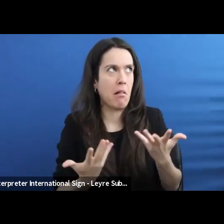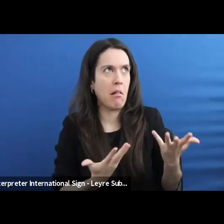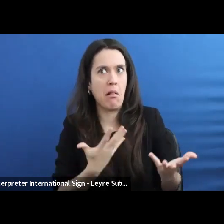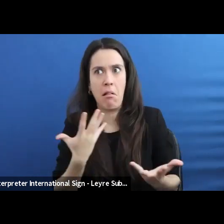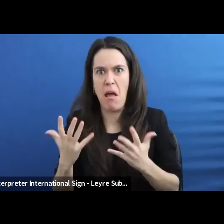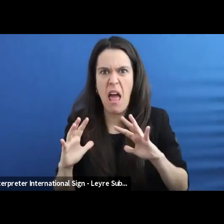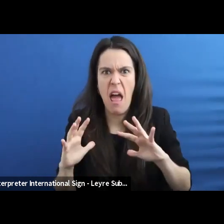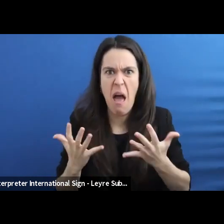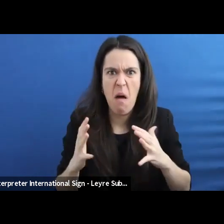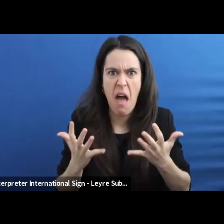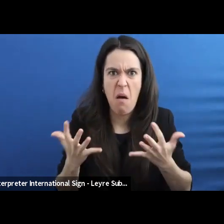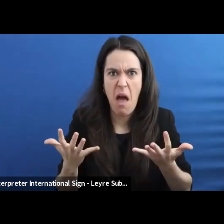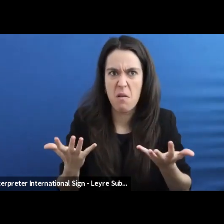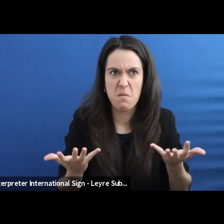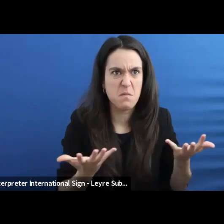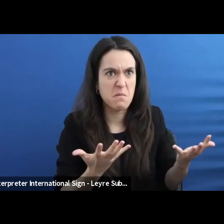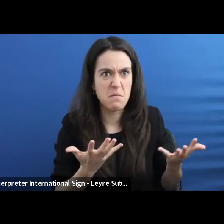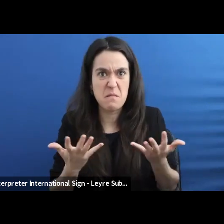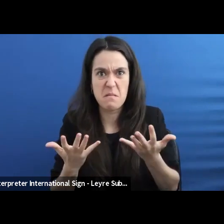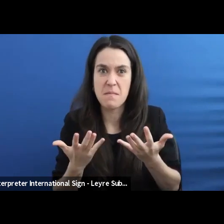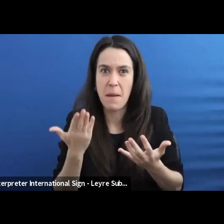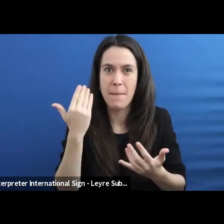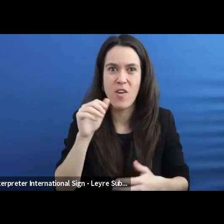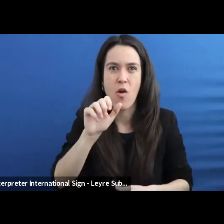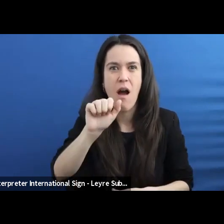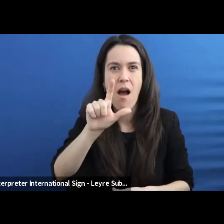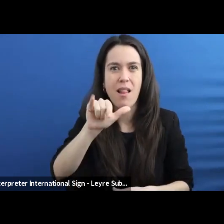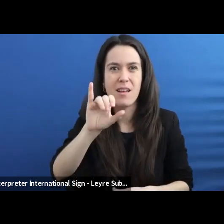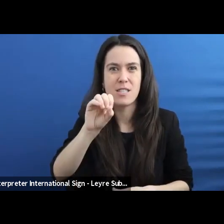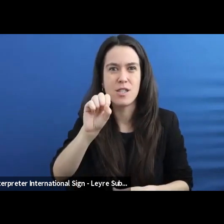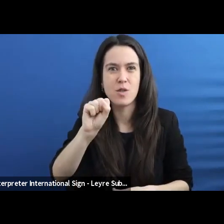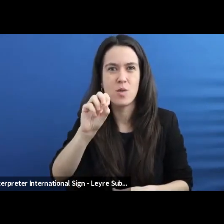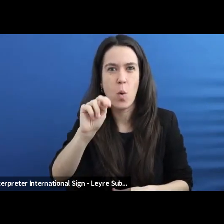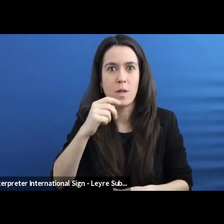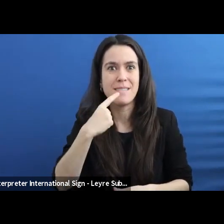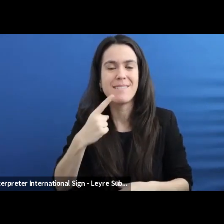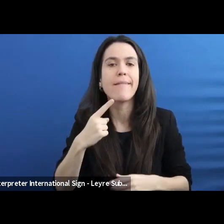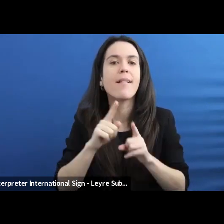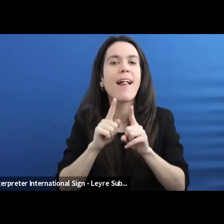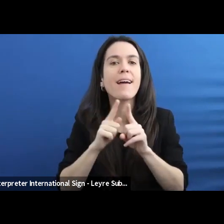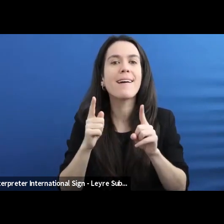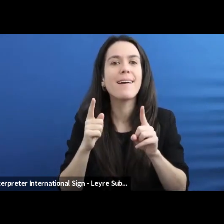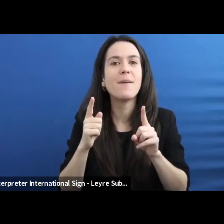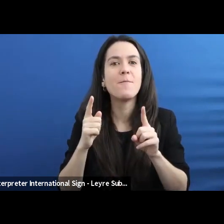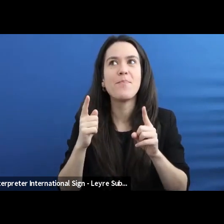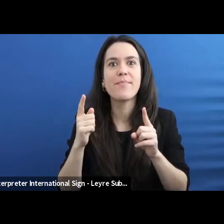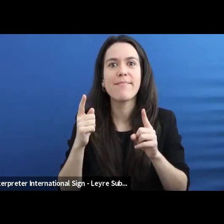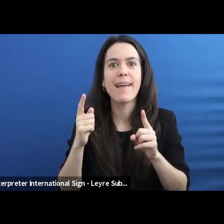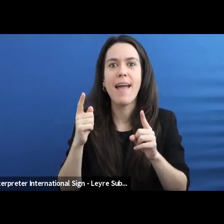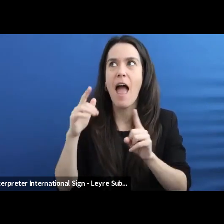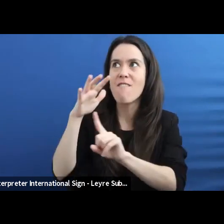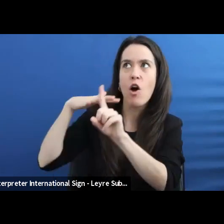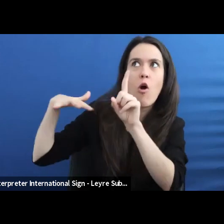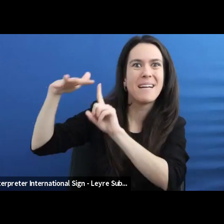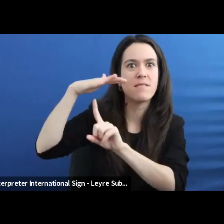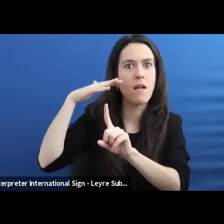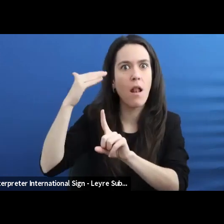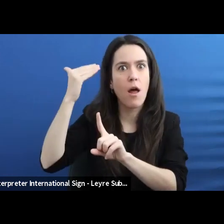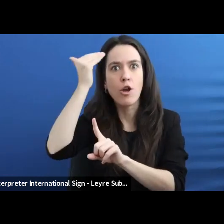Alison already called environmental or carbon literacy. And, but we also lack tools